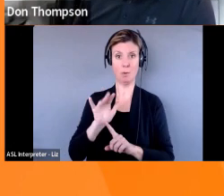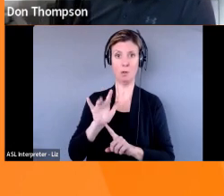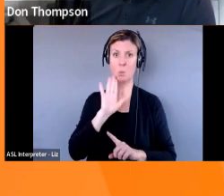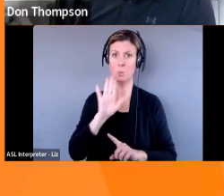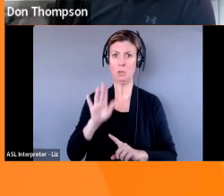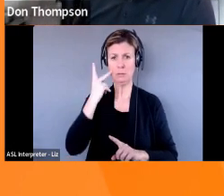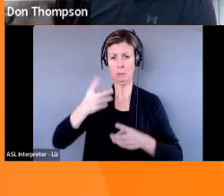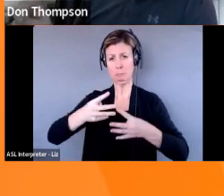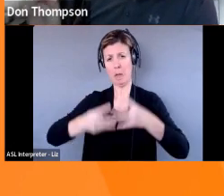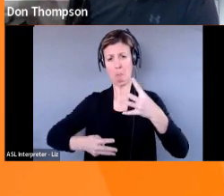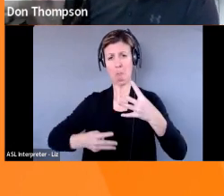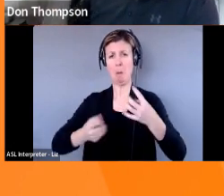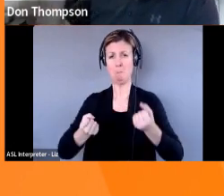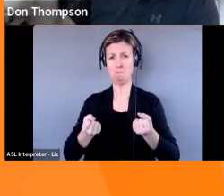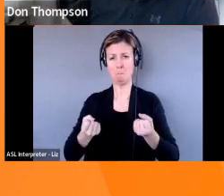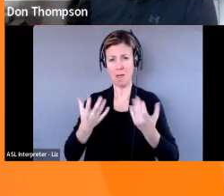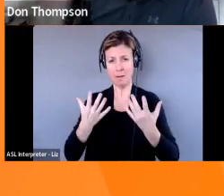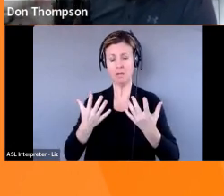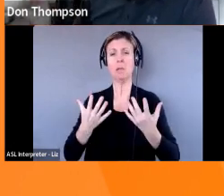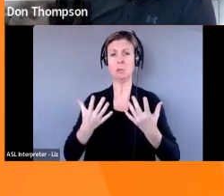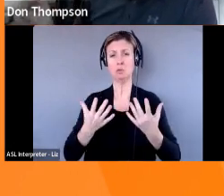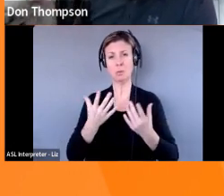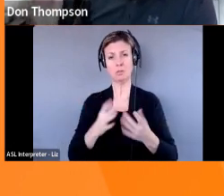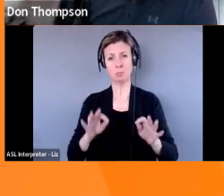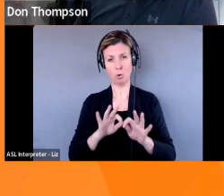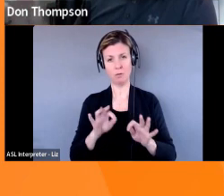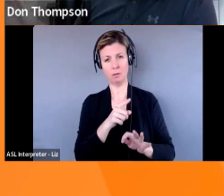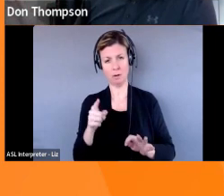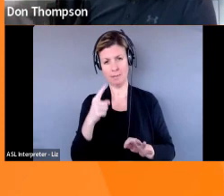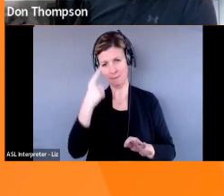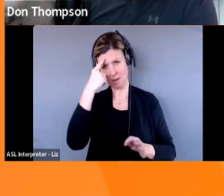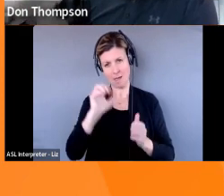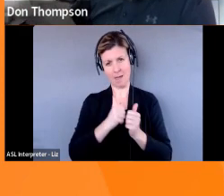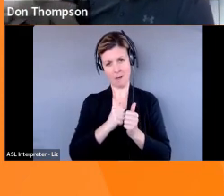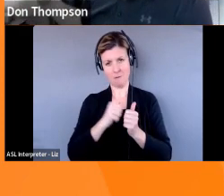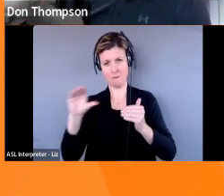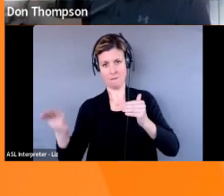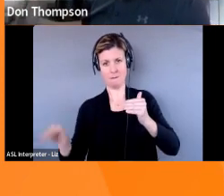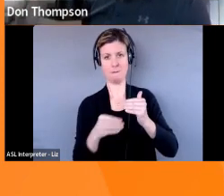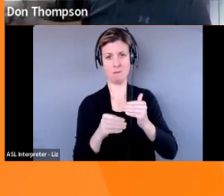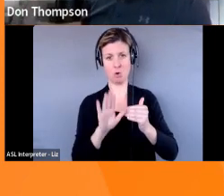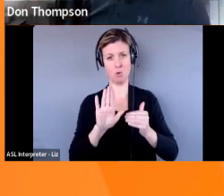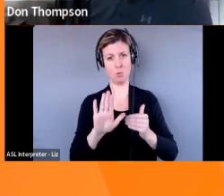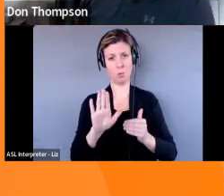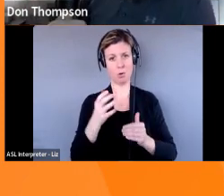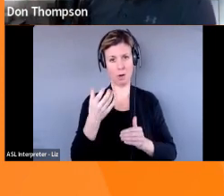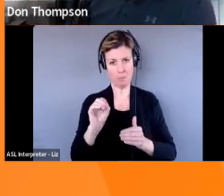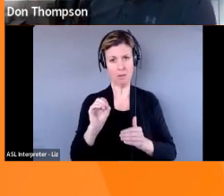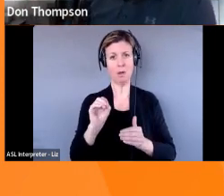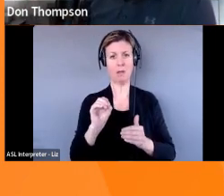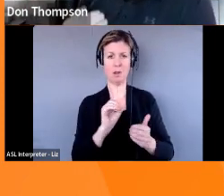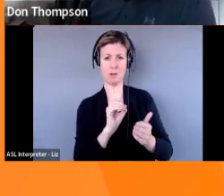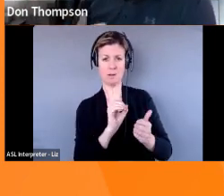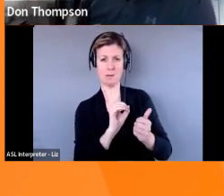need to make sure that we are able to compete appropriately with those big brands. And that's where we build brand awareness.